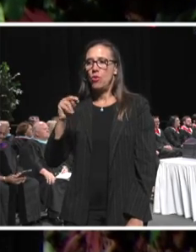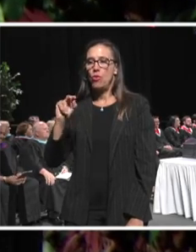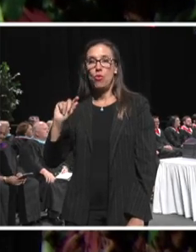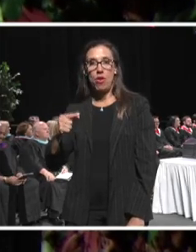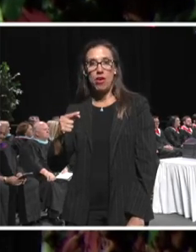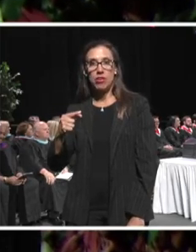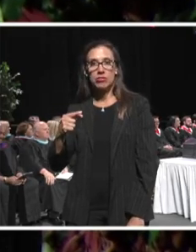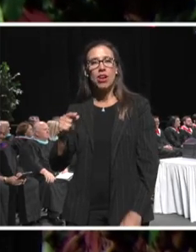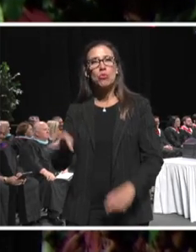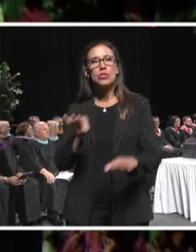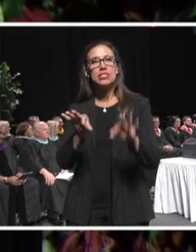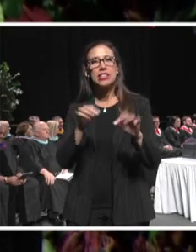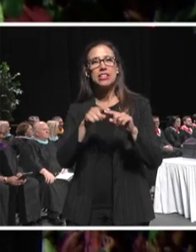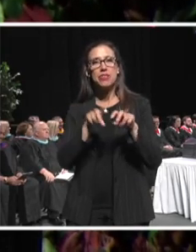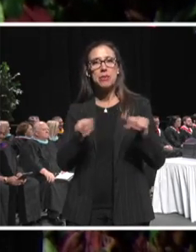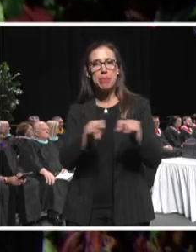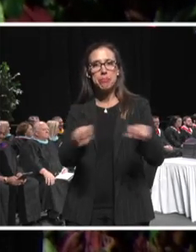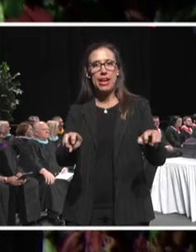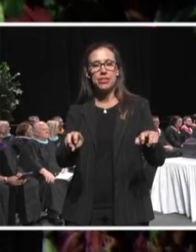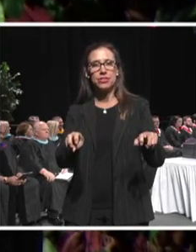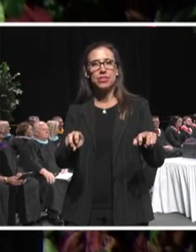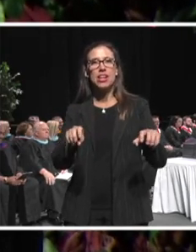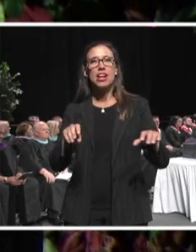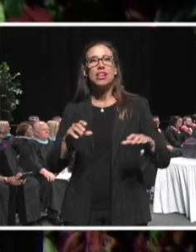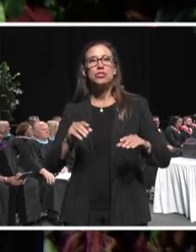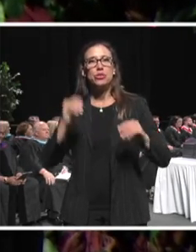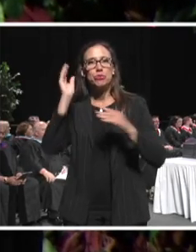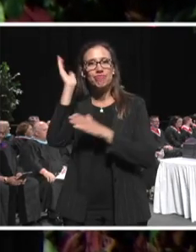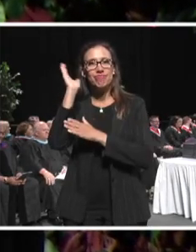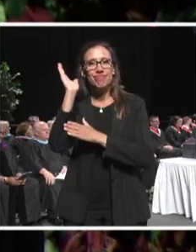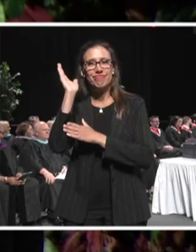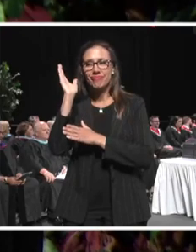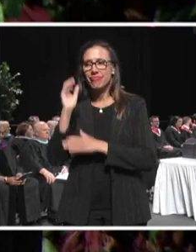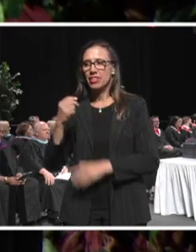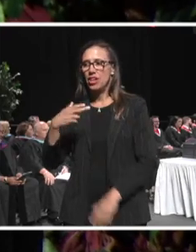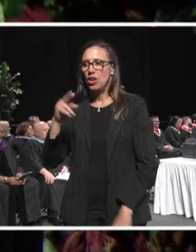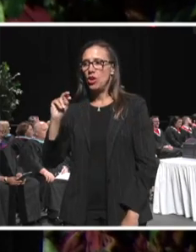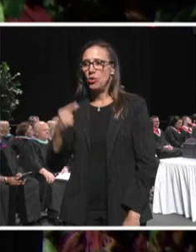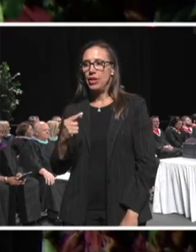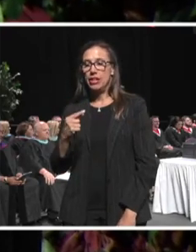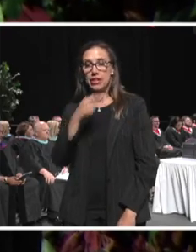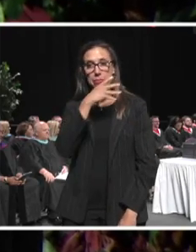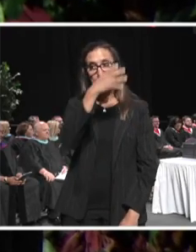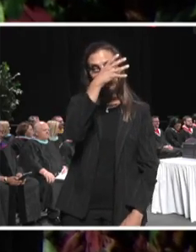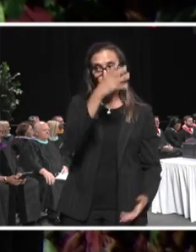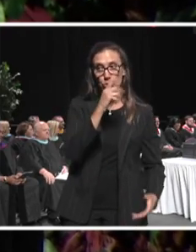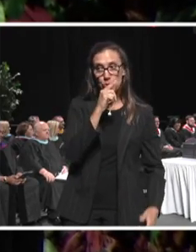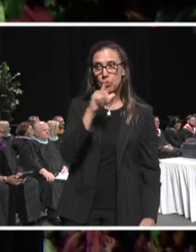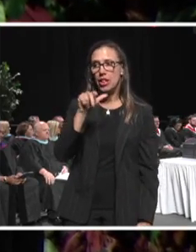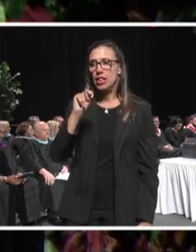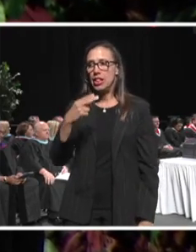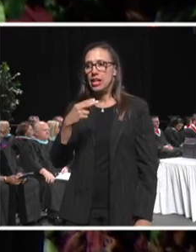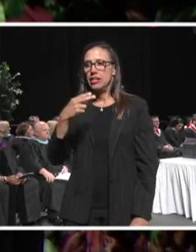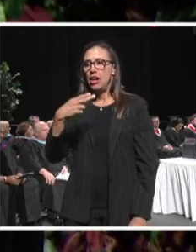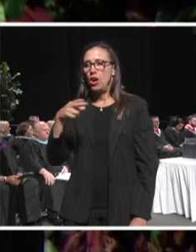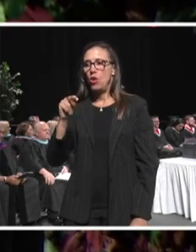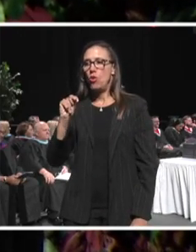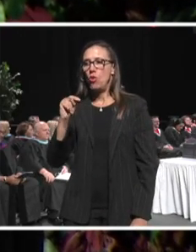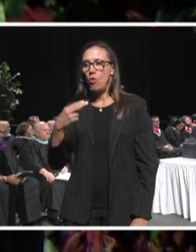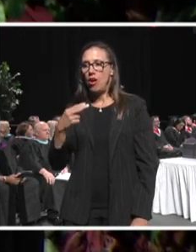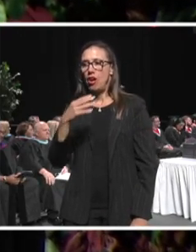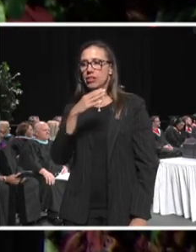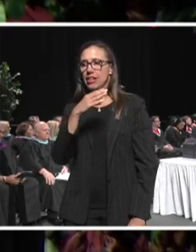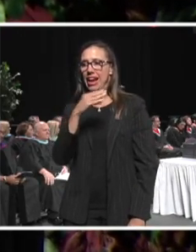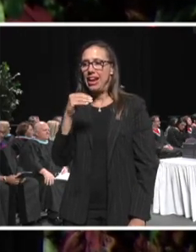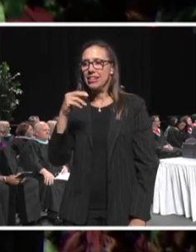the address for the class of 2019. Wen's the daughter of Lin Wang and Ka Wang.